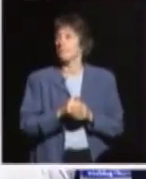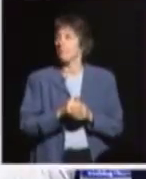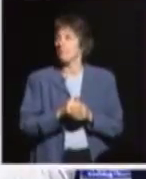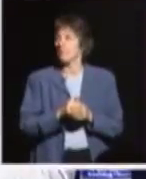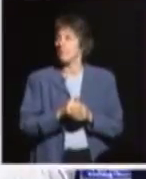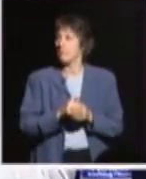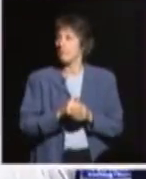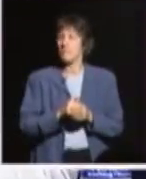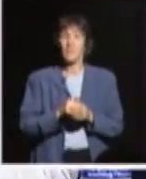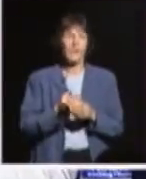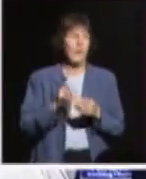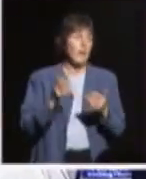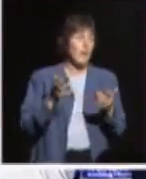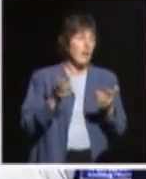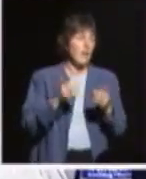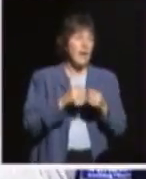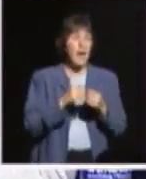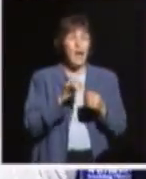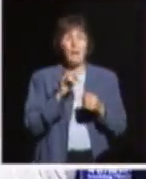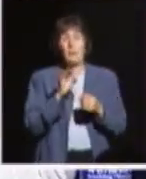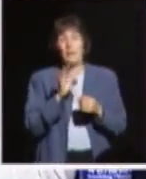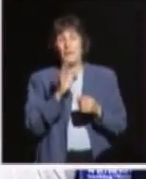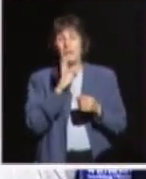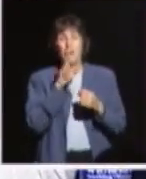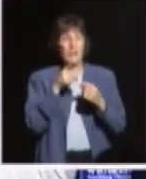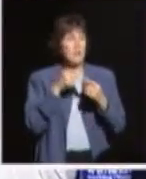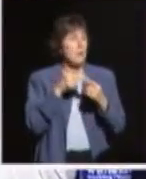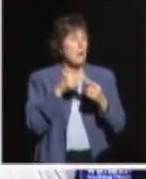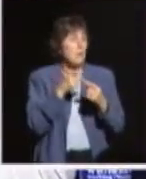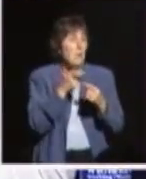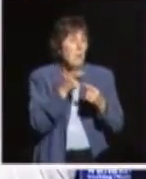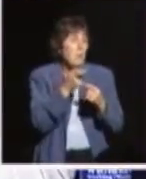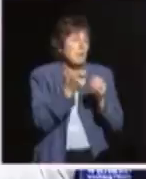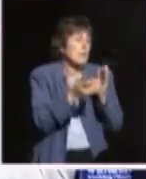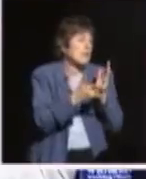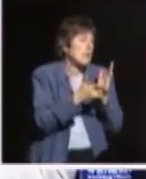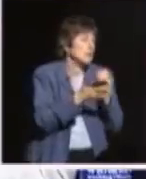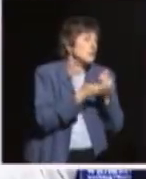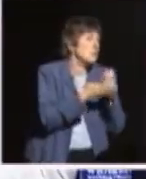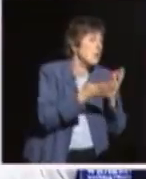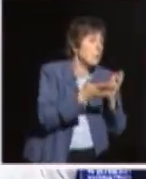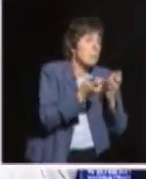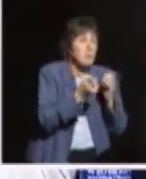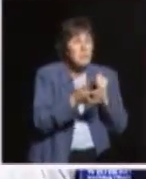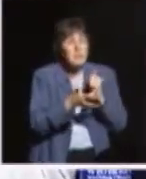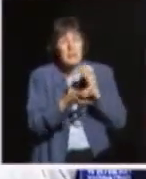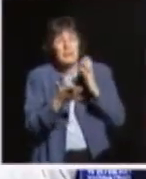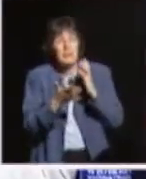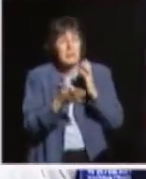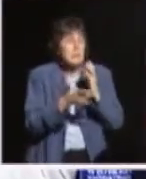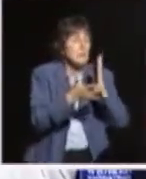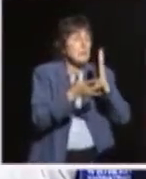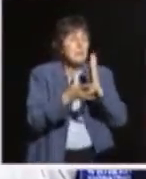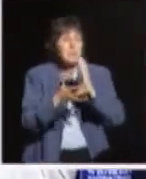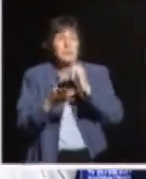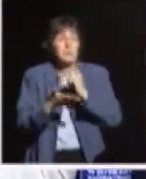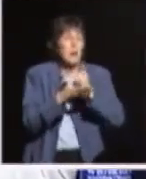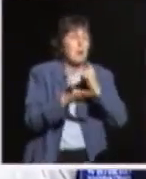it's just a matter now of tweaking technology before it begins, I'm all for that.